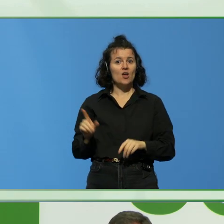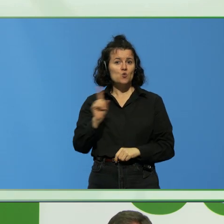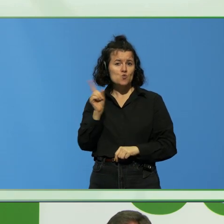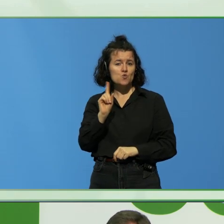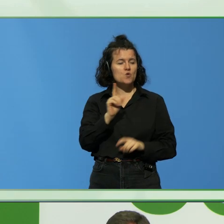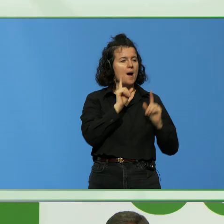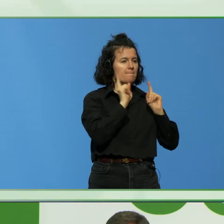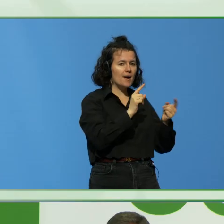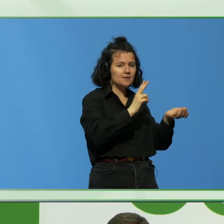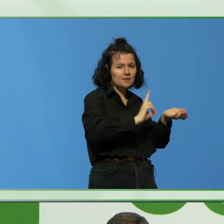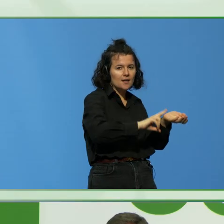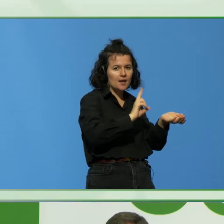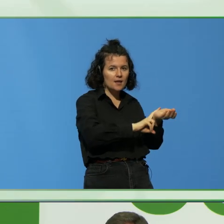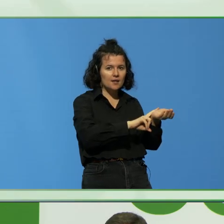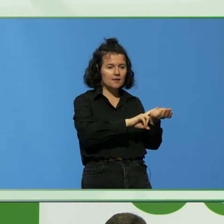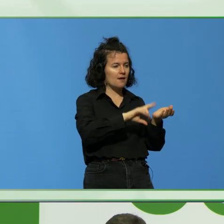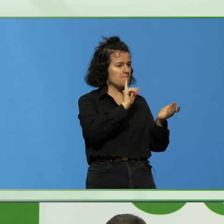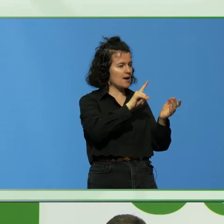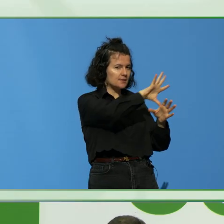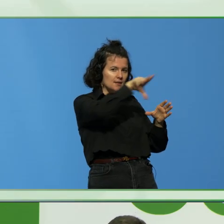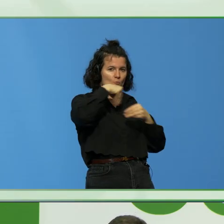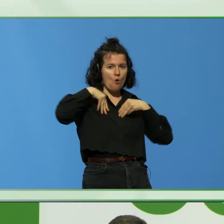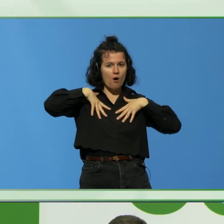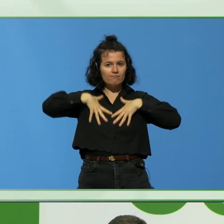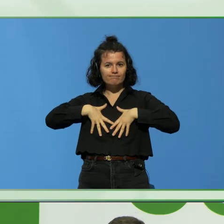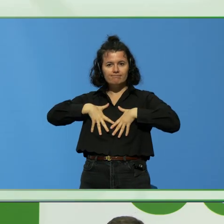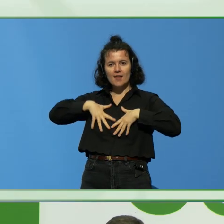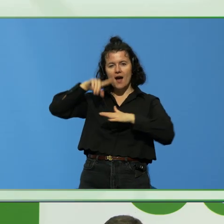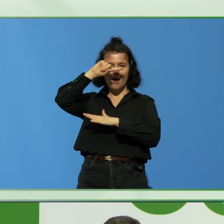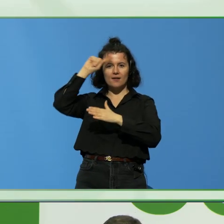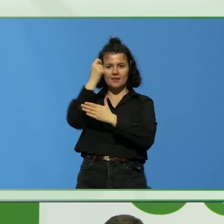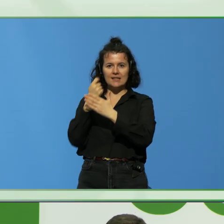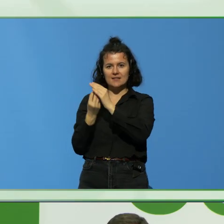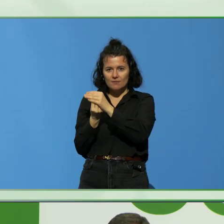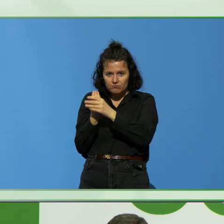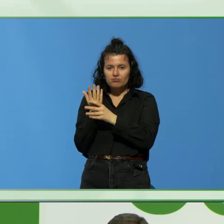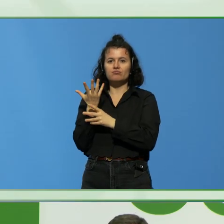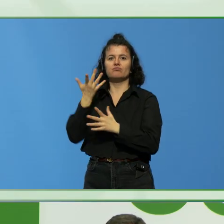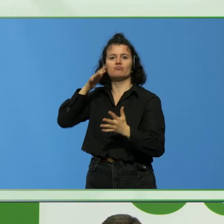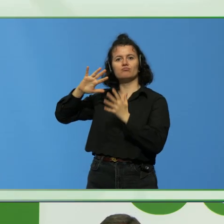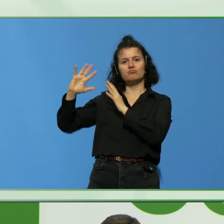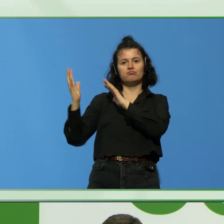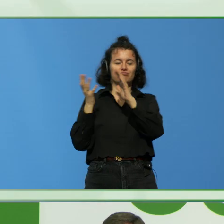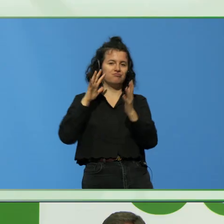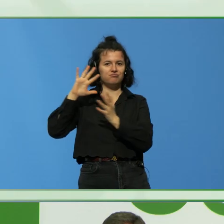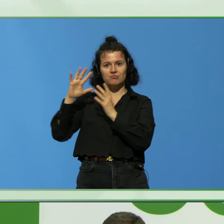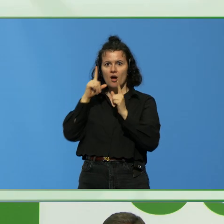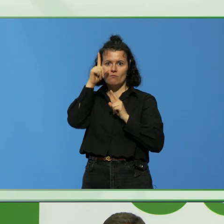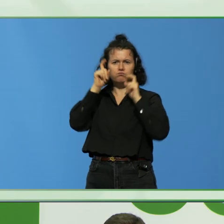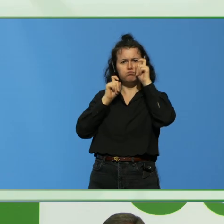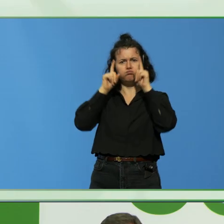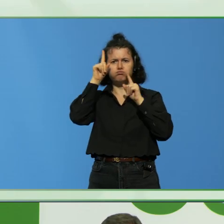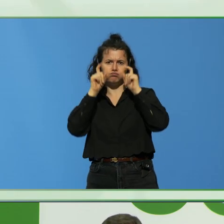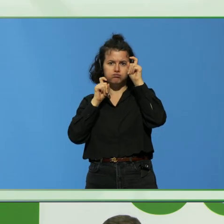an independent artistic staging that incorporates elements such as body movement and facial